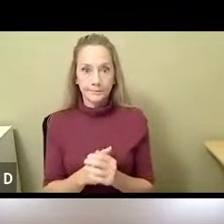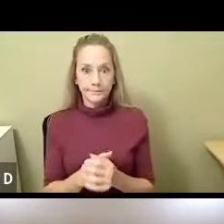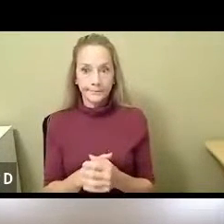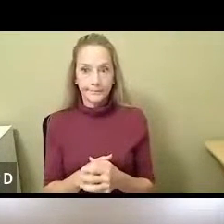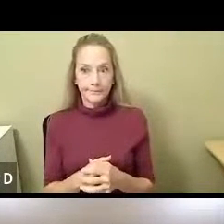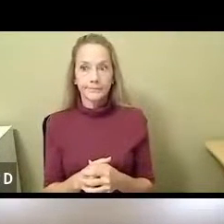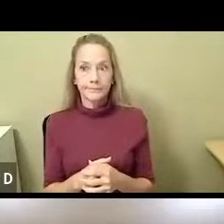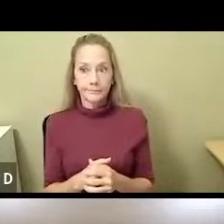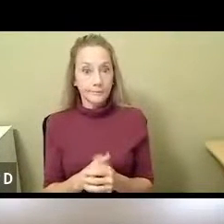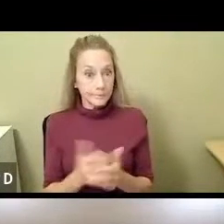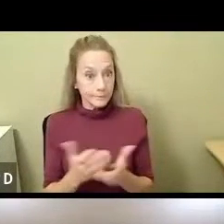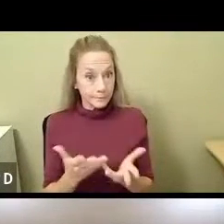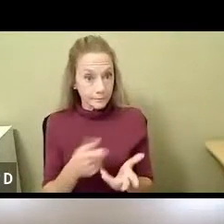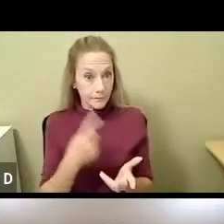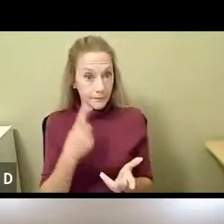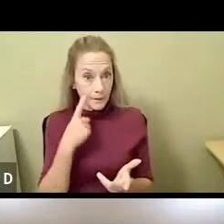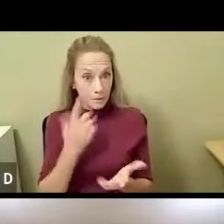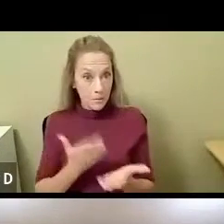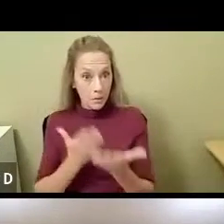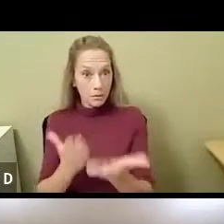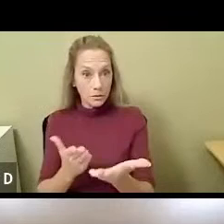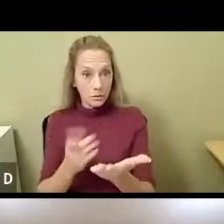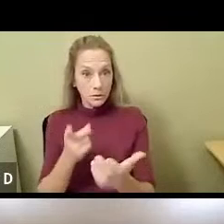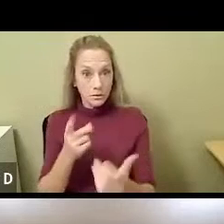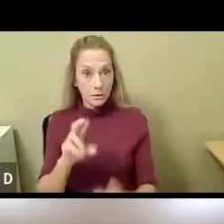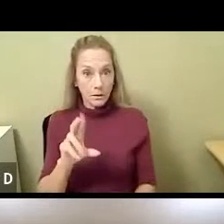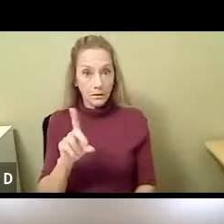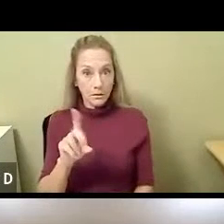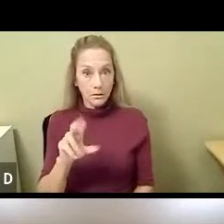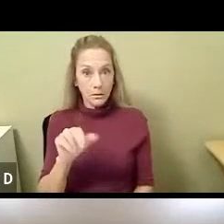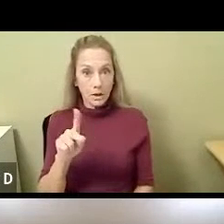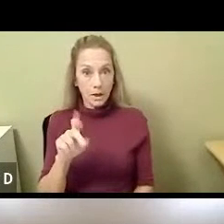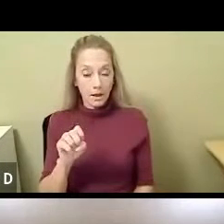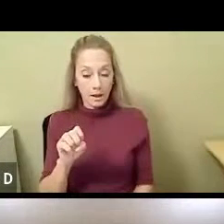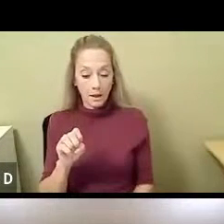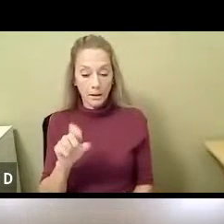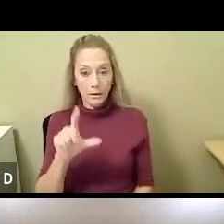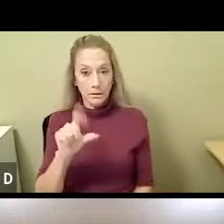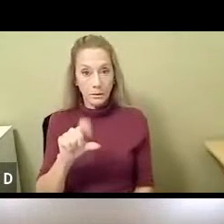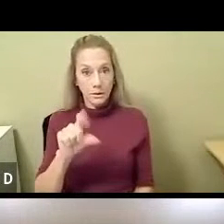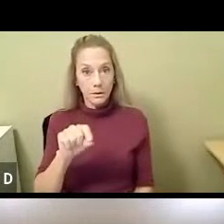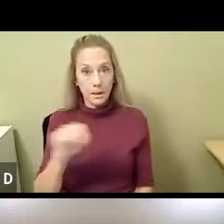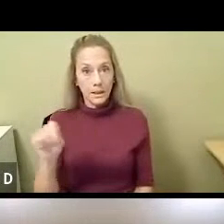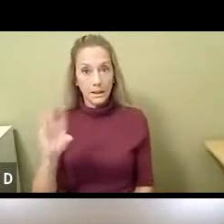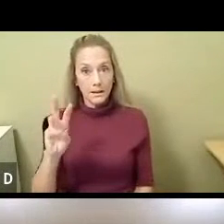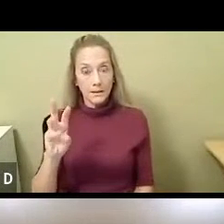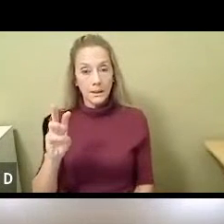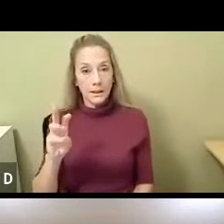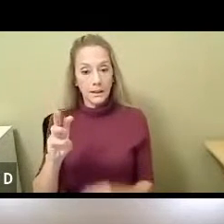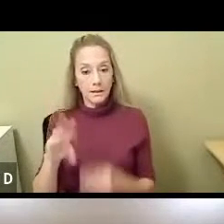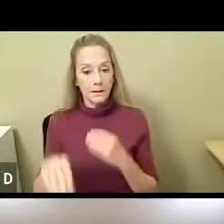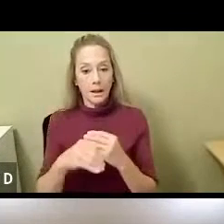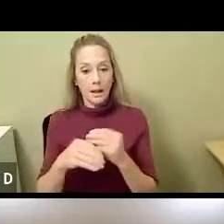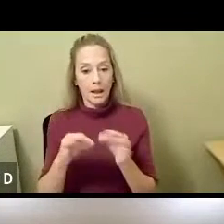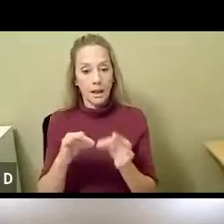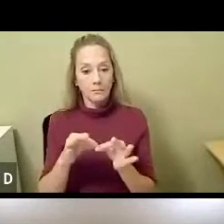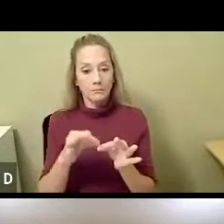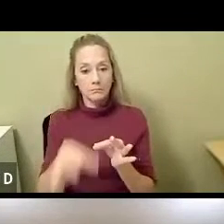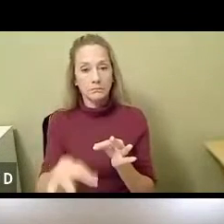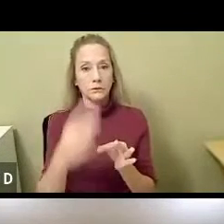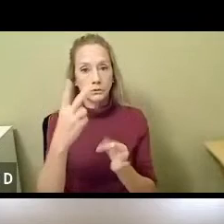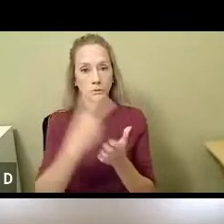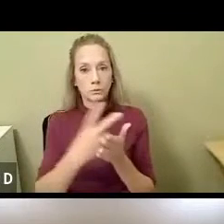All right, I believe that was a motion by Dr. Drake to extend 2020-6 by 2 weeks. Is there a